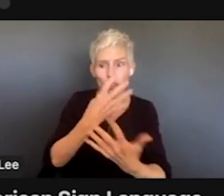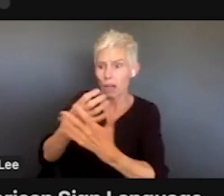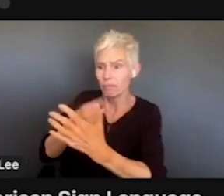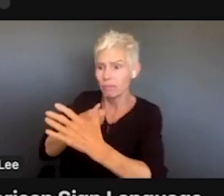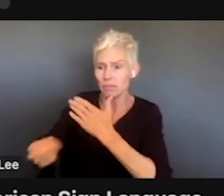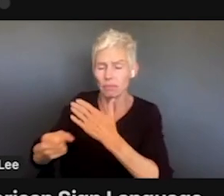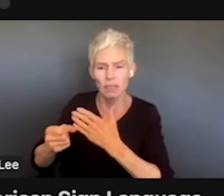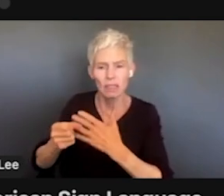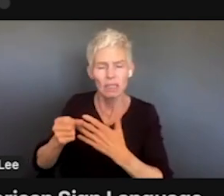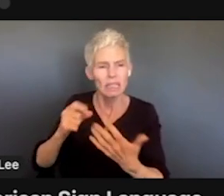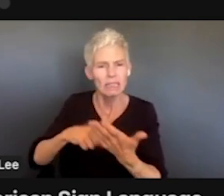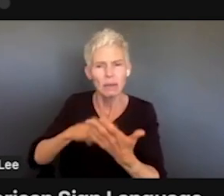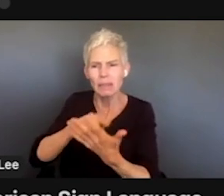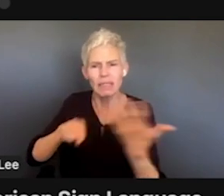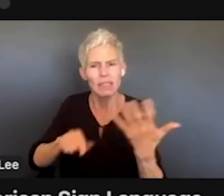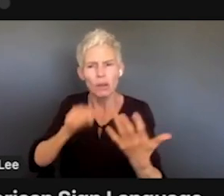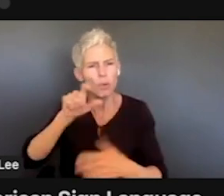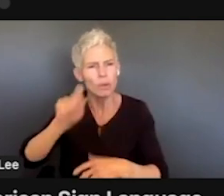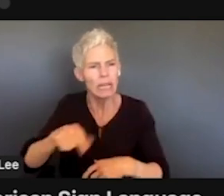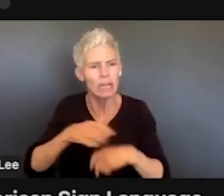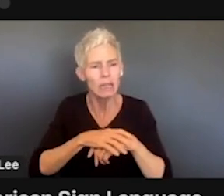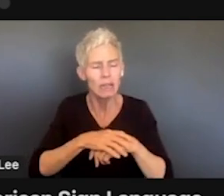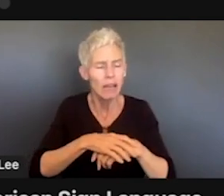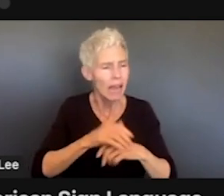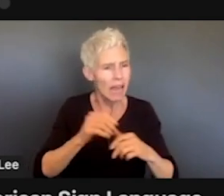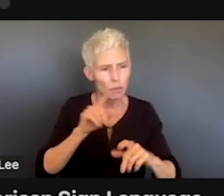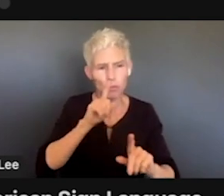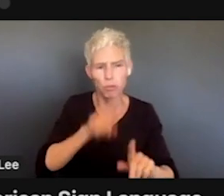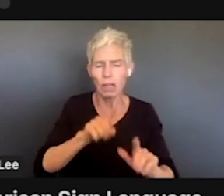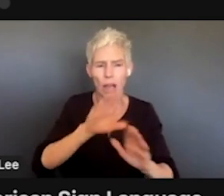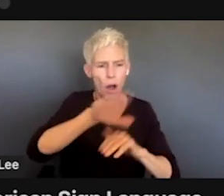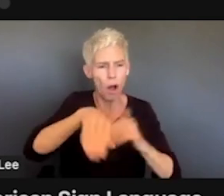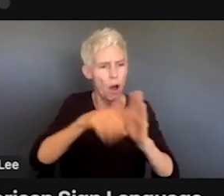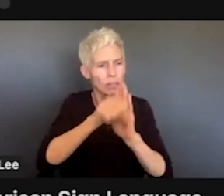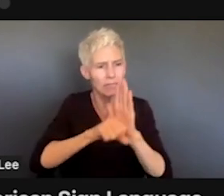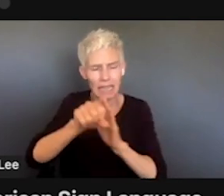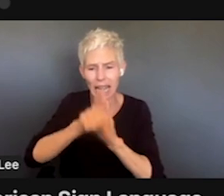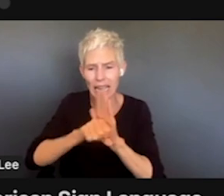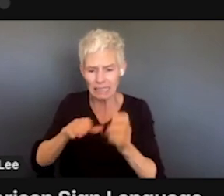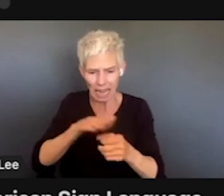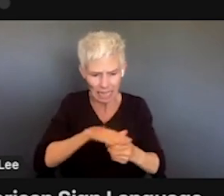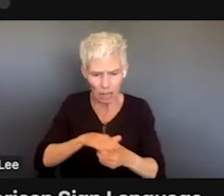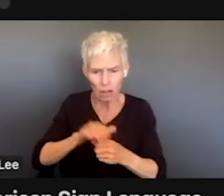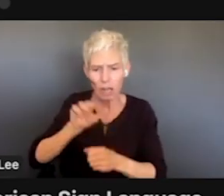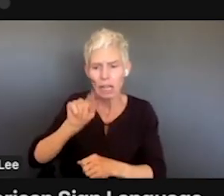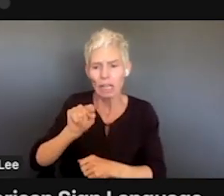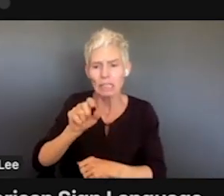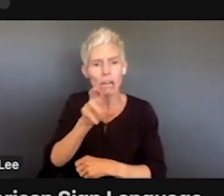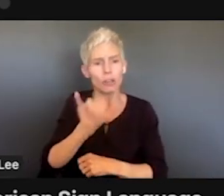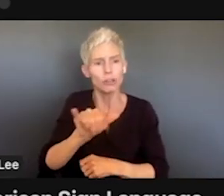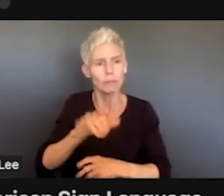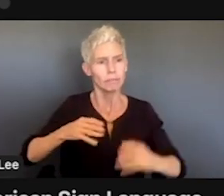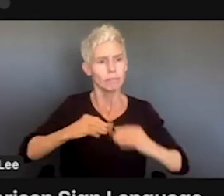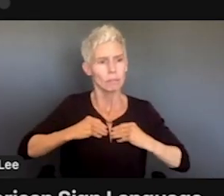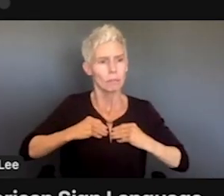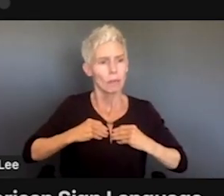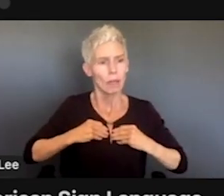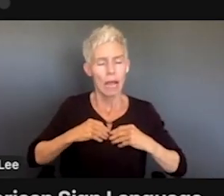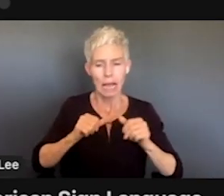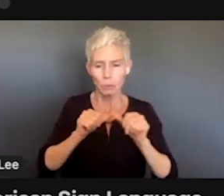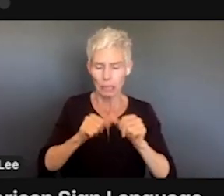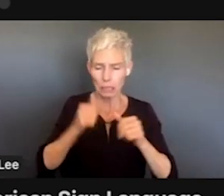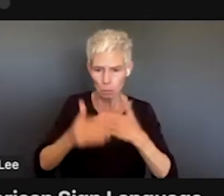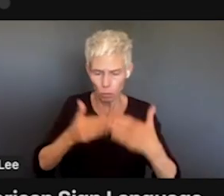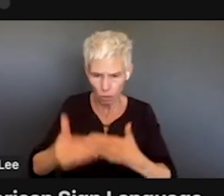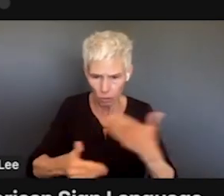to embrace. I would say all states and territories. So as we move forward to the crisis services and then